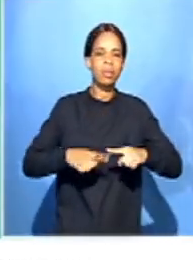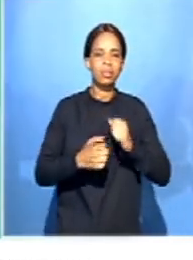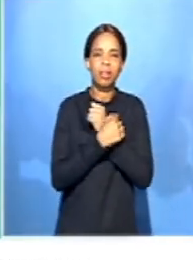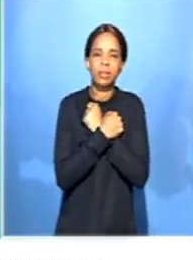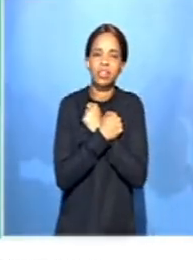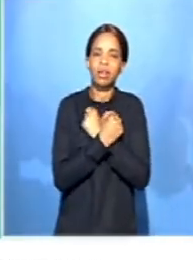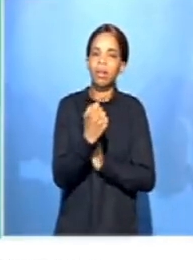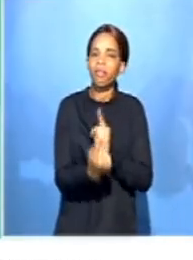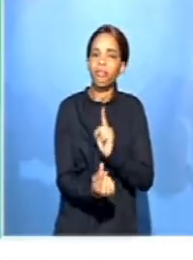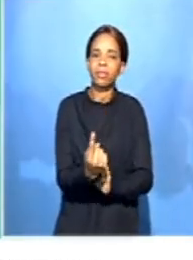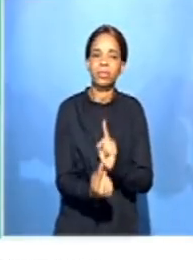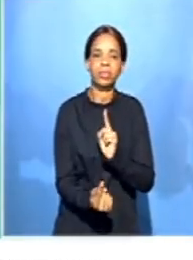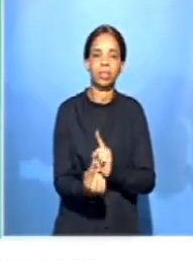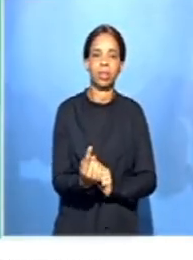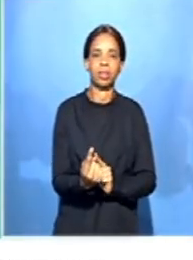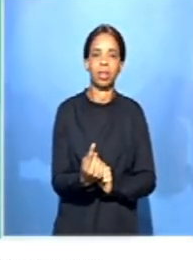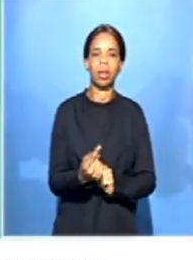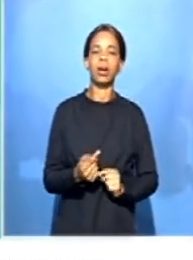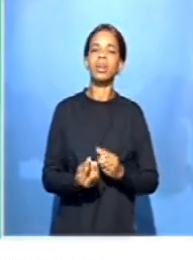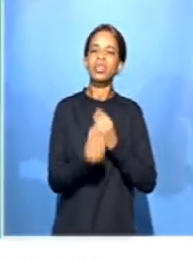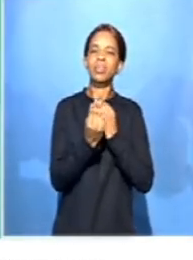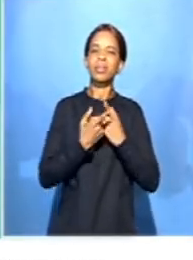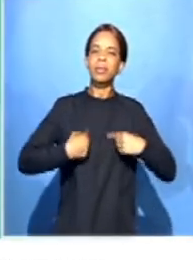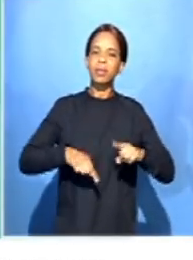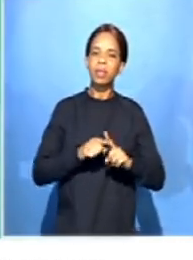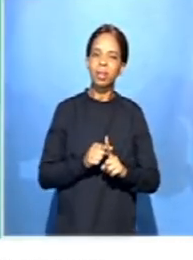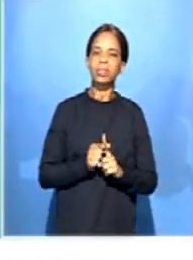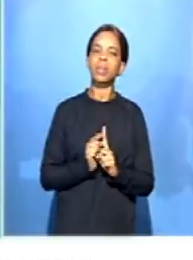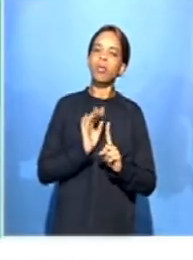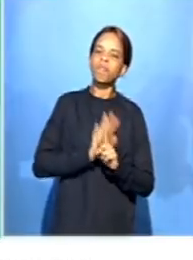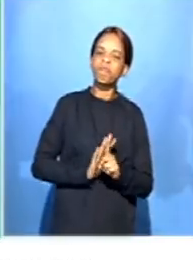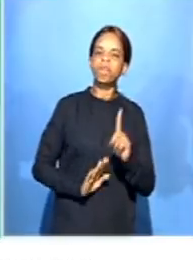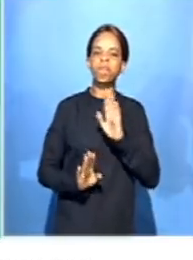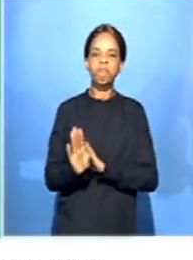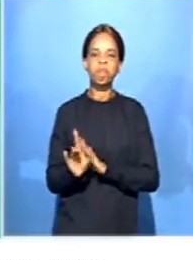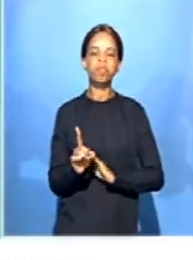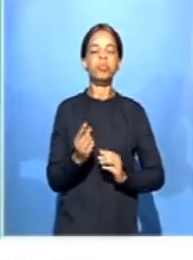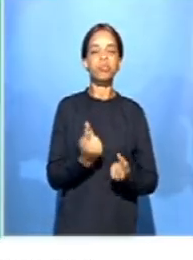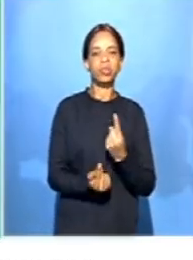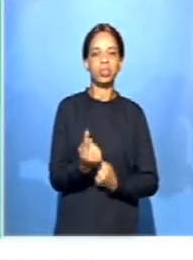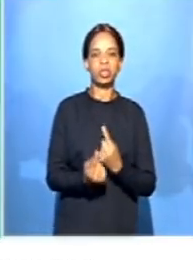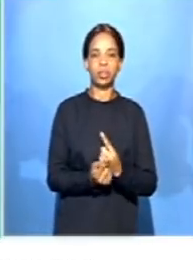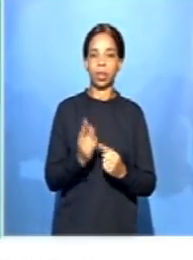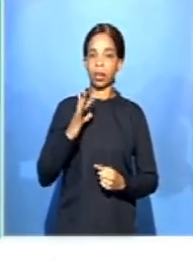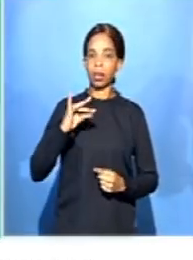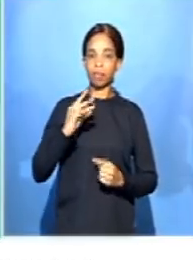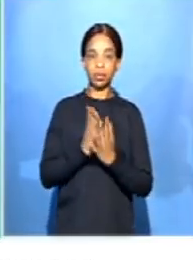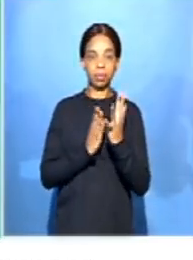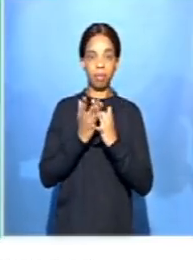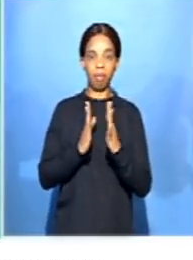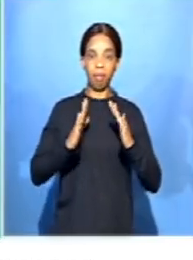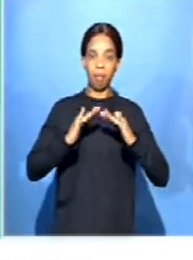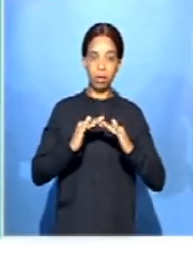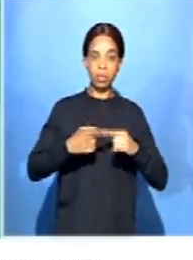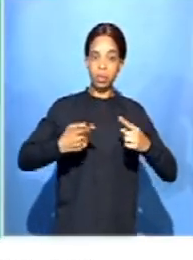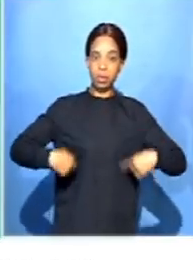kutlwelo botlhoko o ithutile dilo tse tsotlhe go tloga ko gae mme o di ithutile mo go wena mme mme nnana